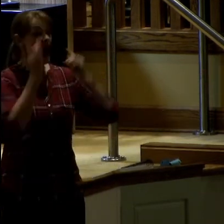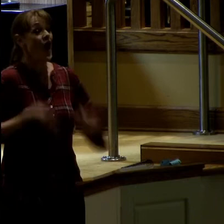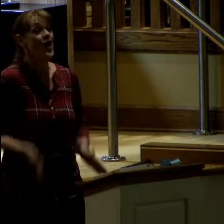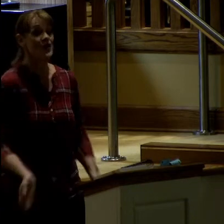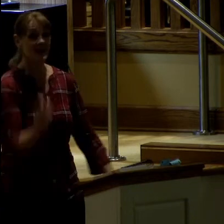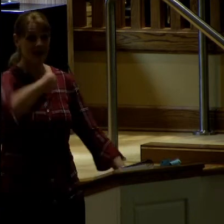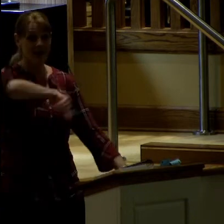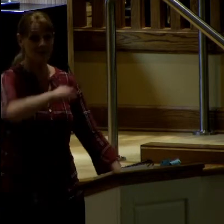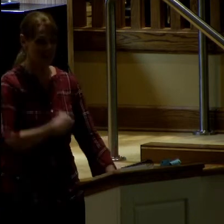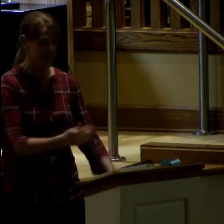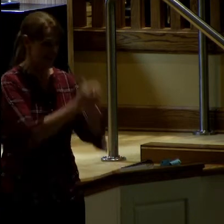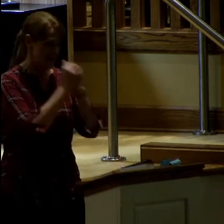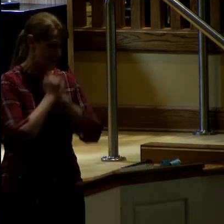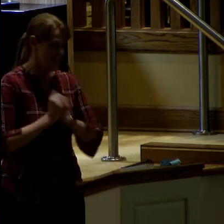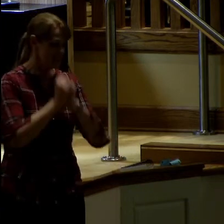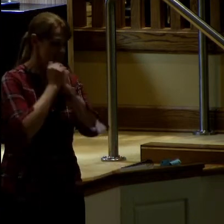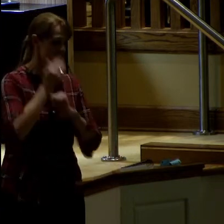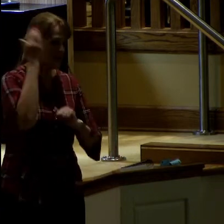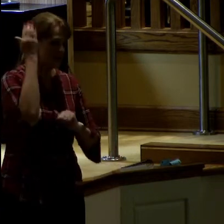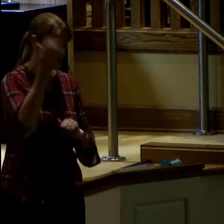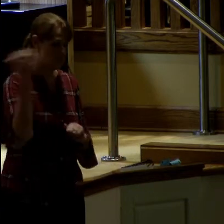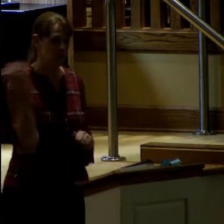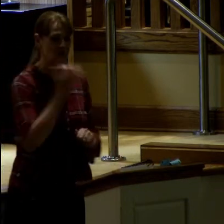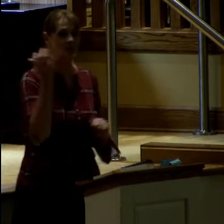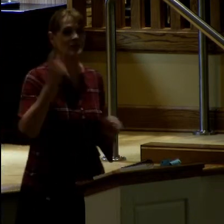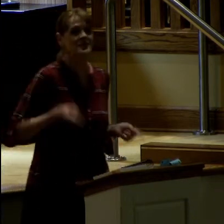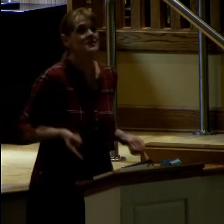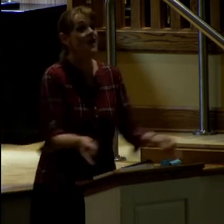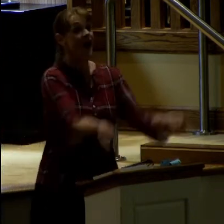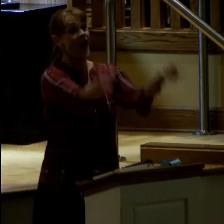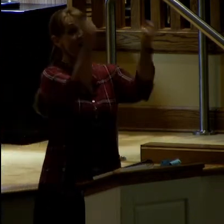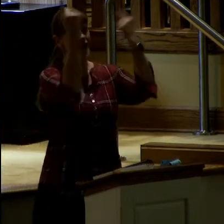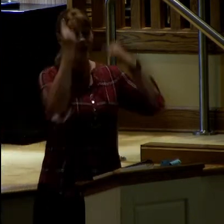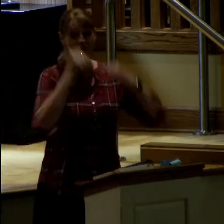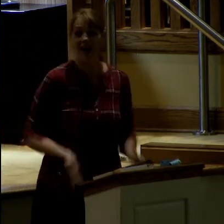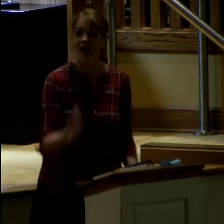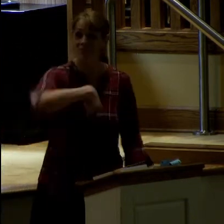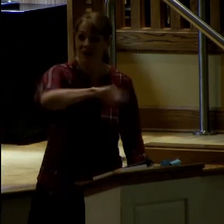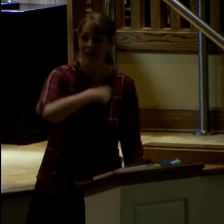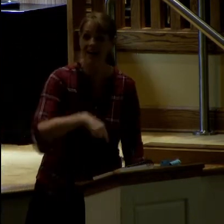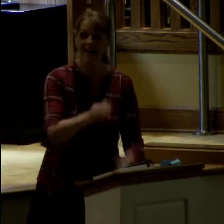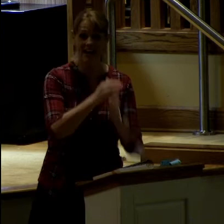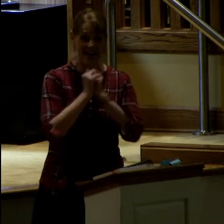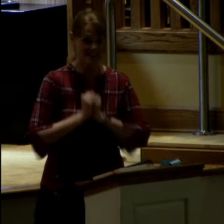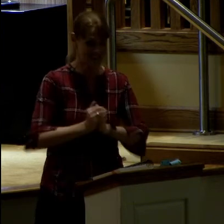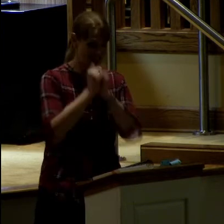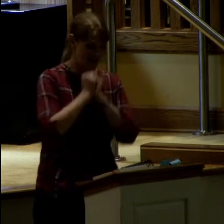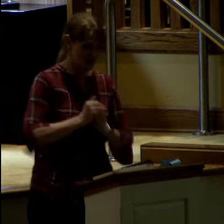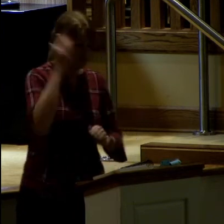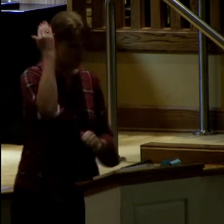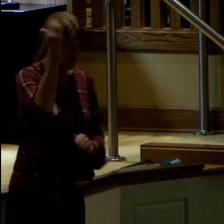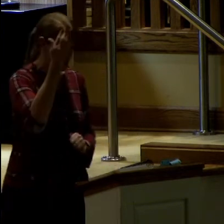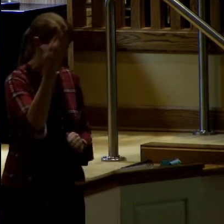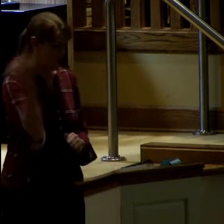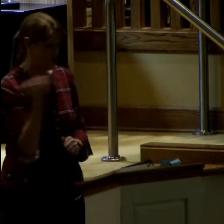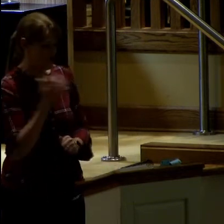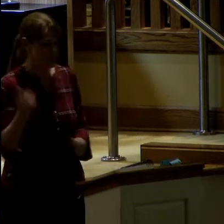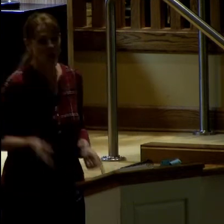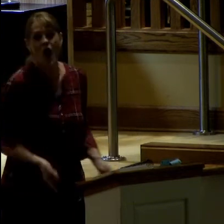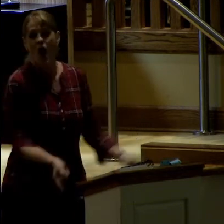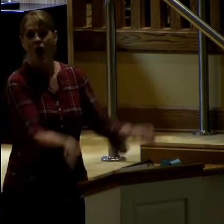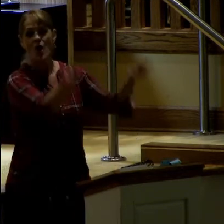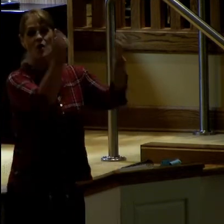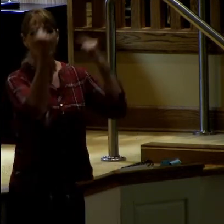ages. Oh, come, let us adore him. Oh, come, let us adore